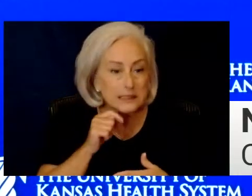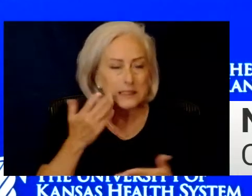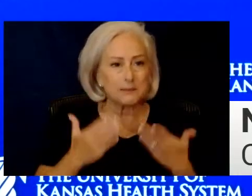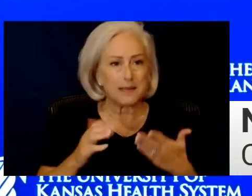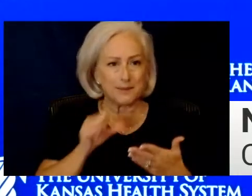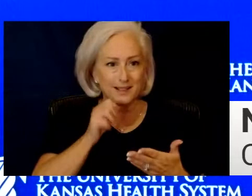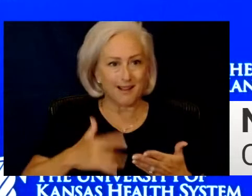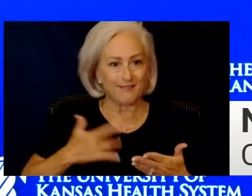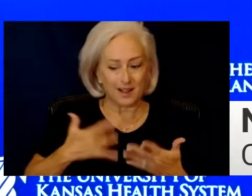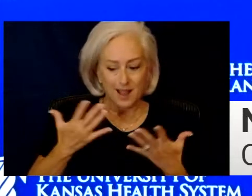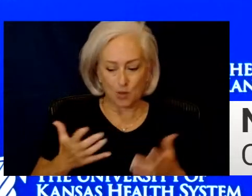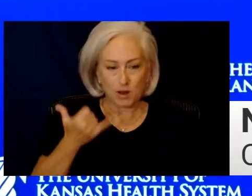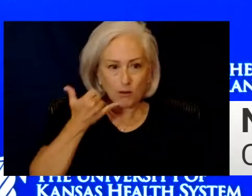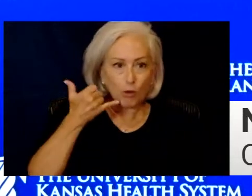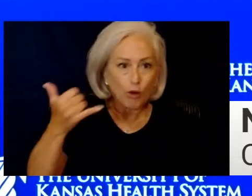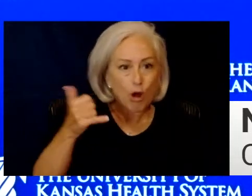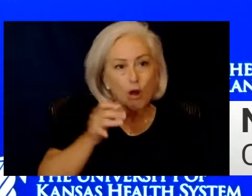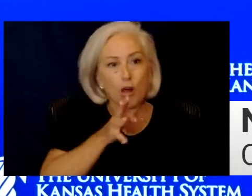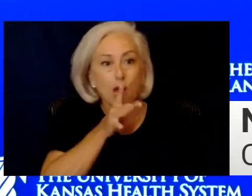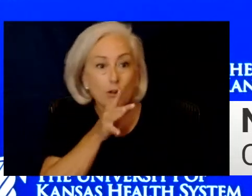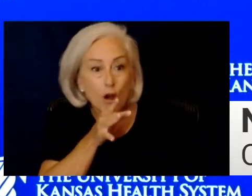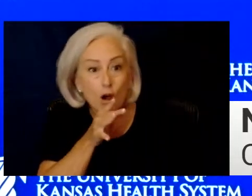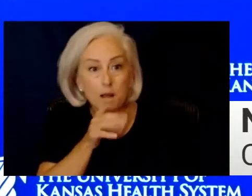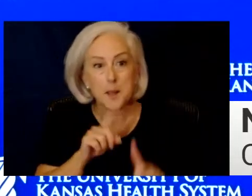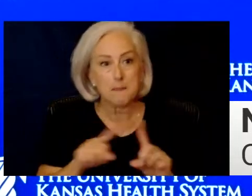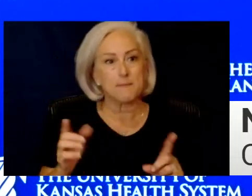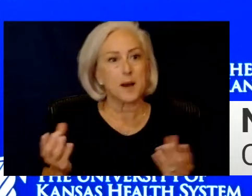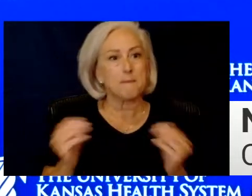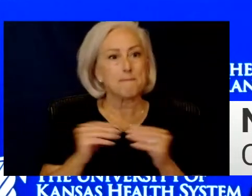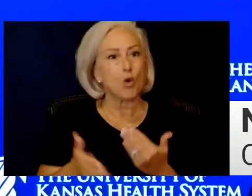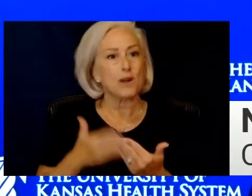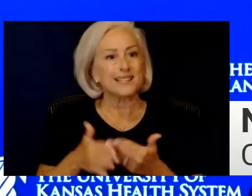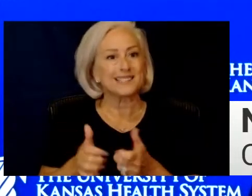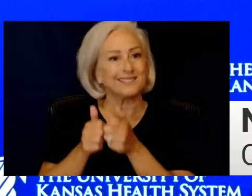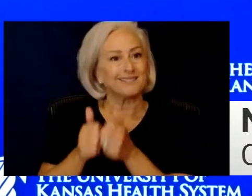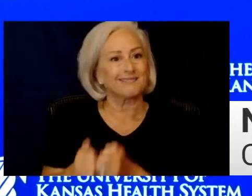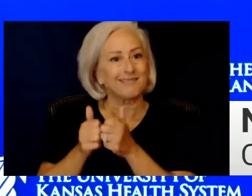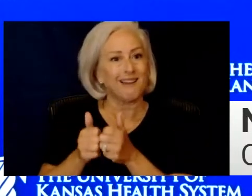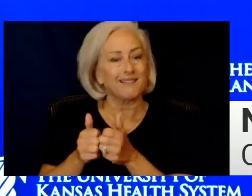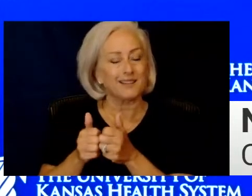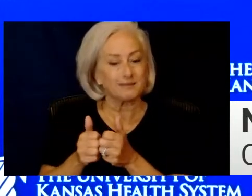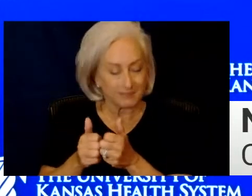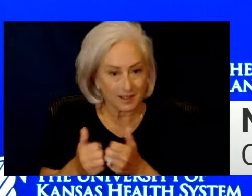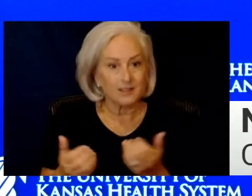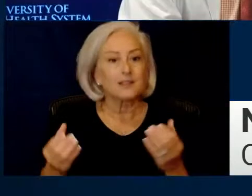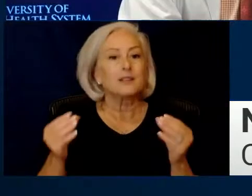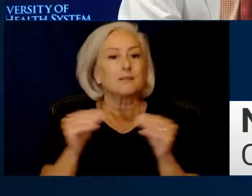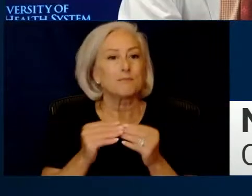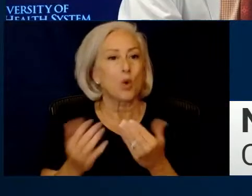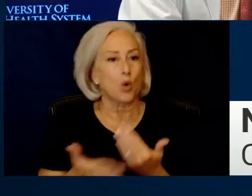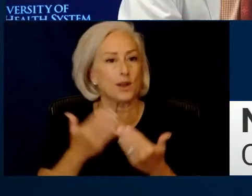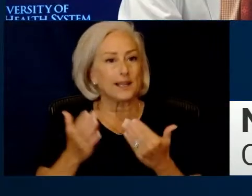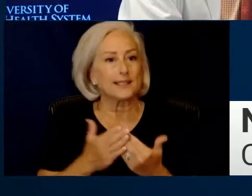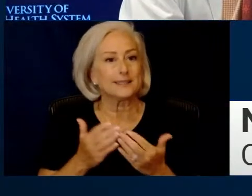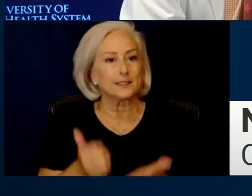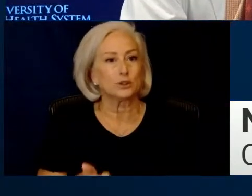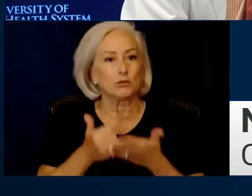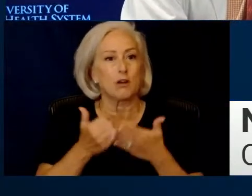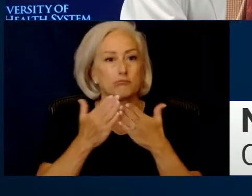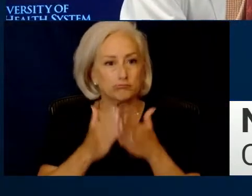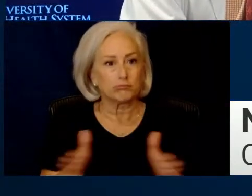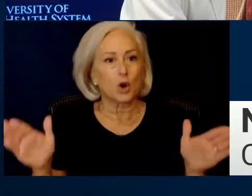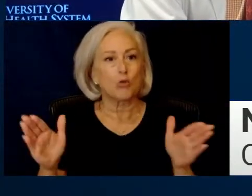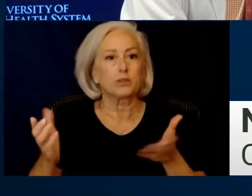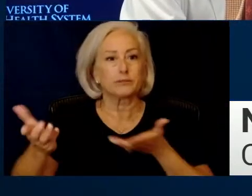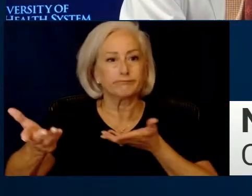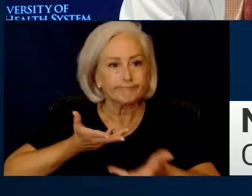but they might want to send a text. And it kind of allows access to open that door for the conversation. So people can